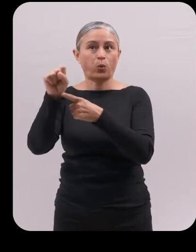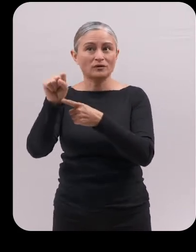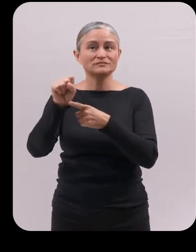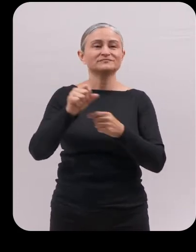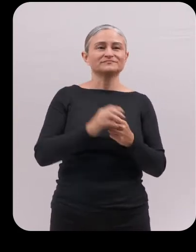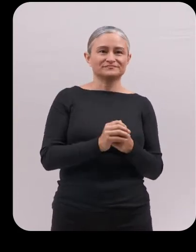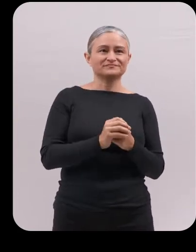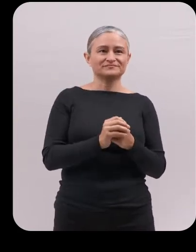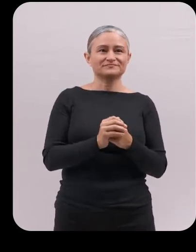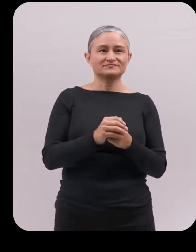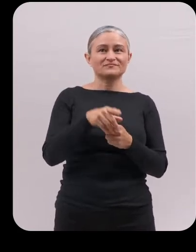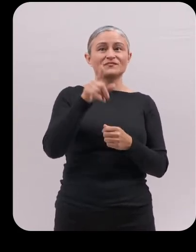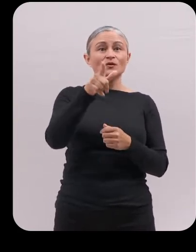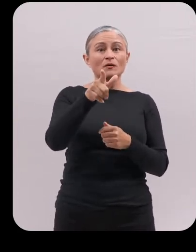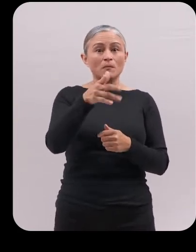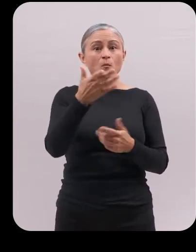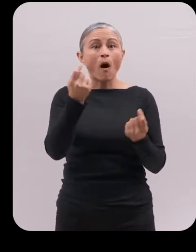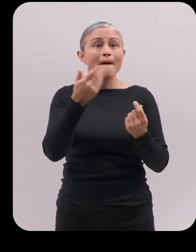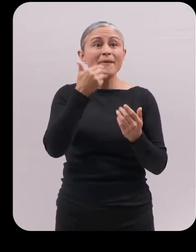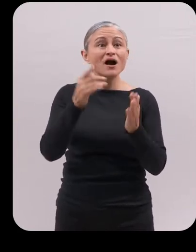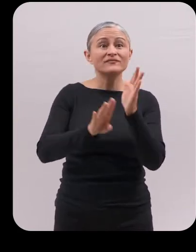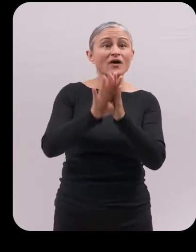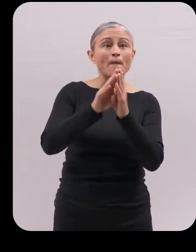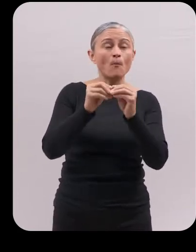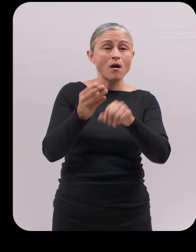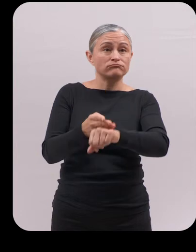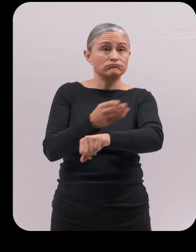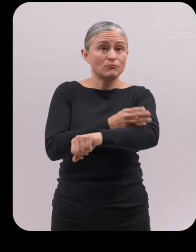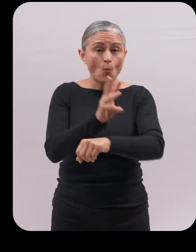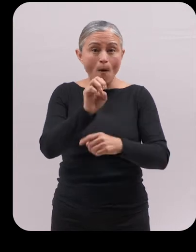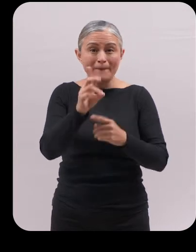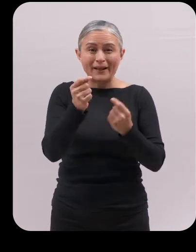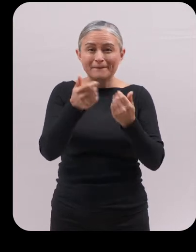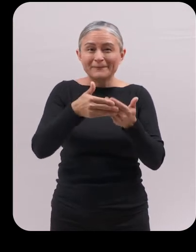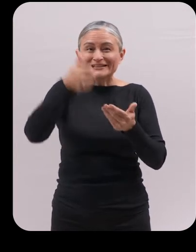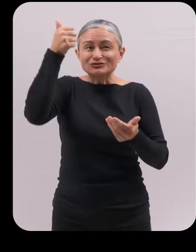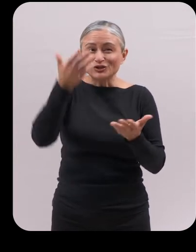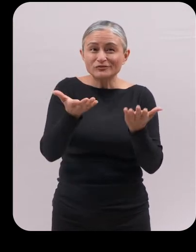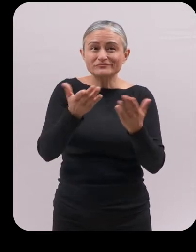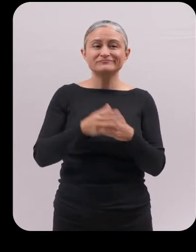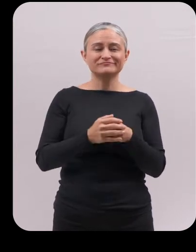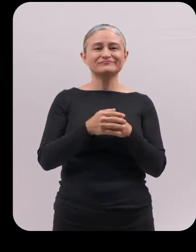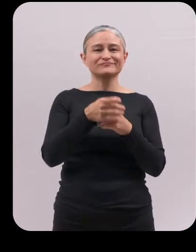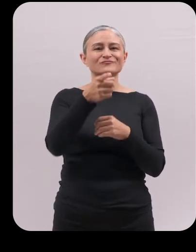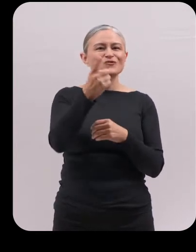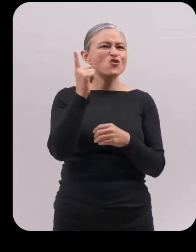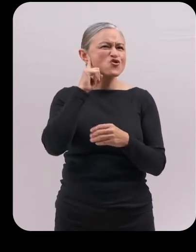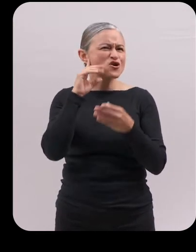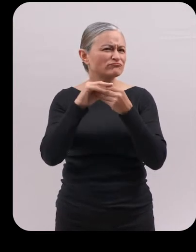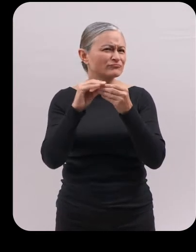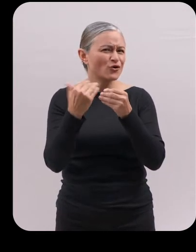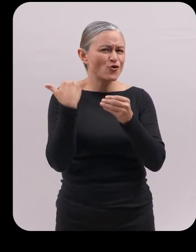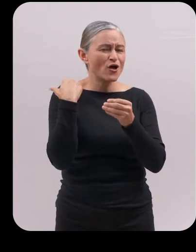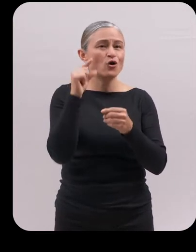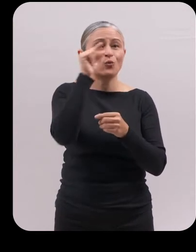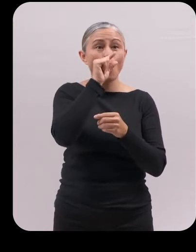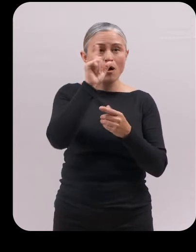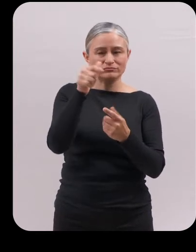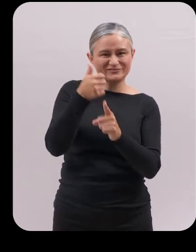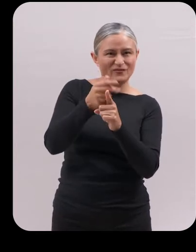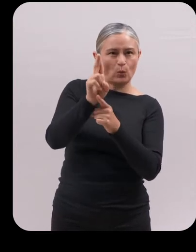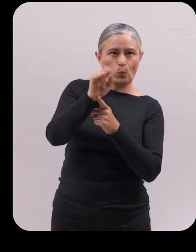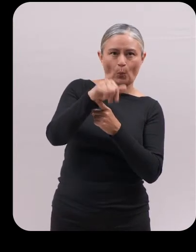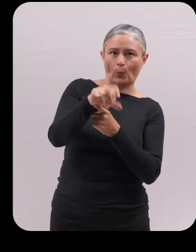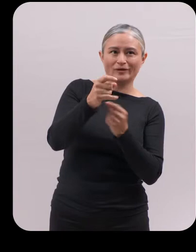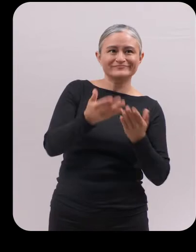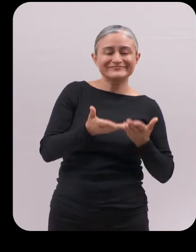path to better development. It's a more powerful web made easier. As you heard earlier, Google is unique in its ability to deliver